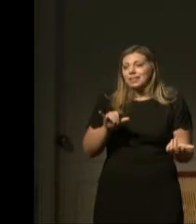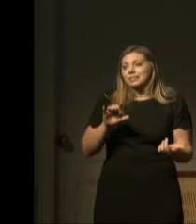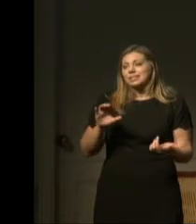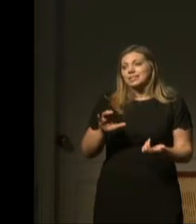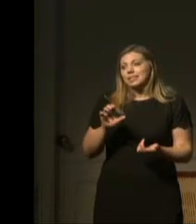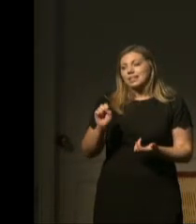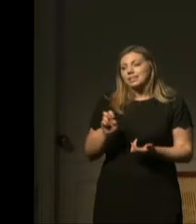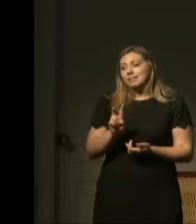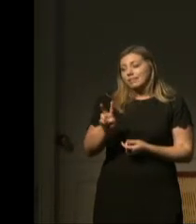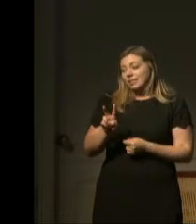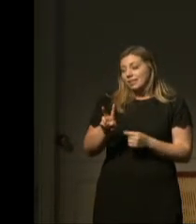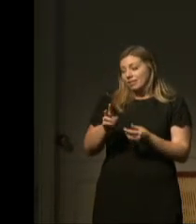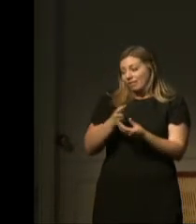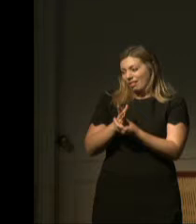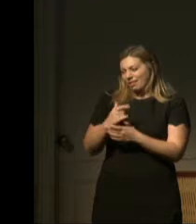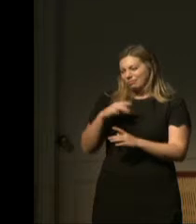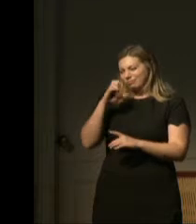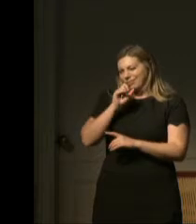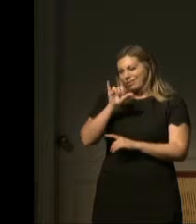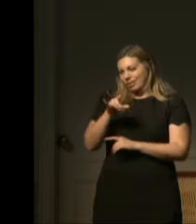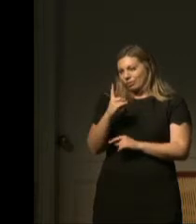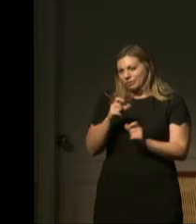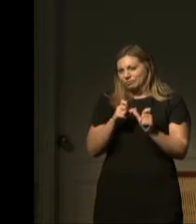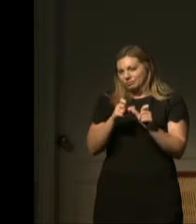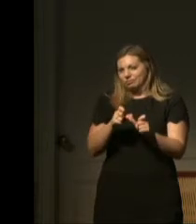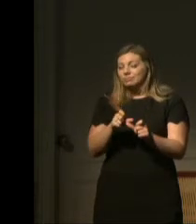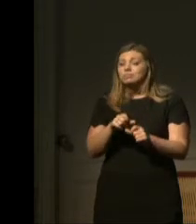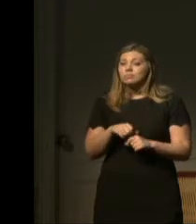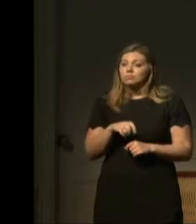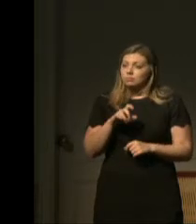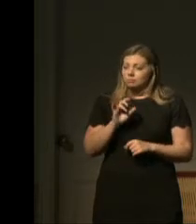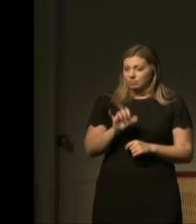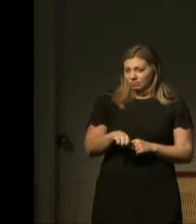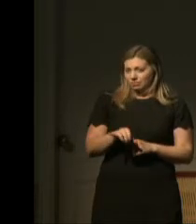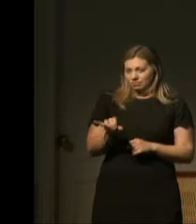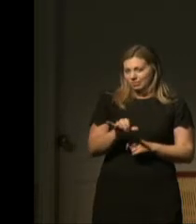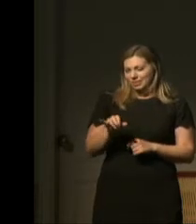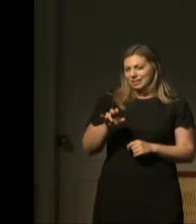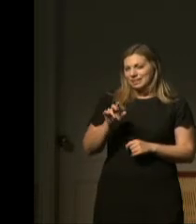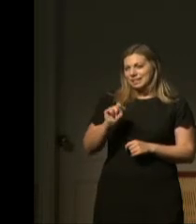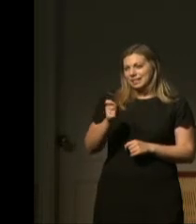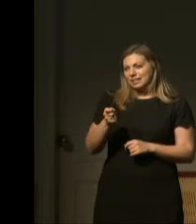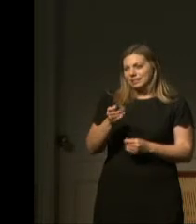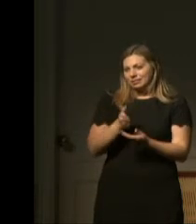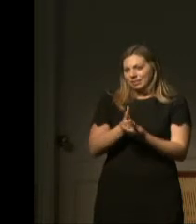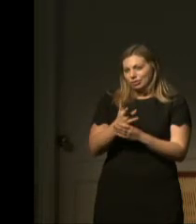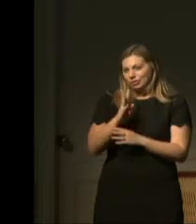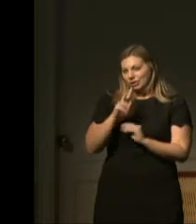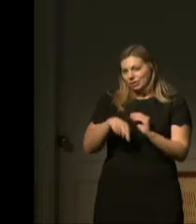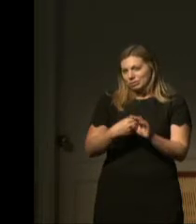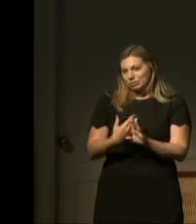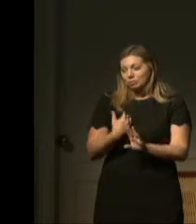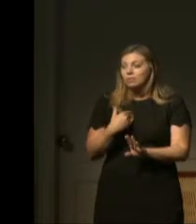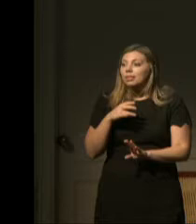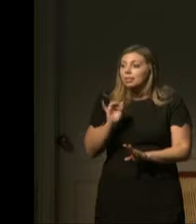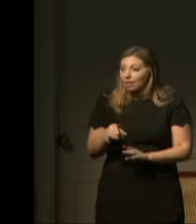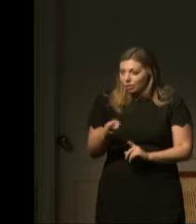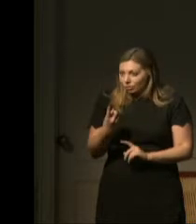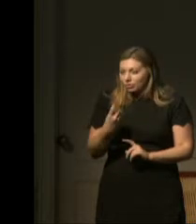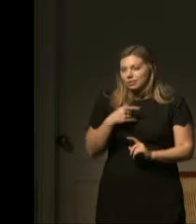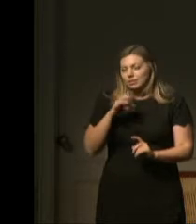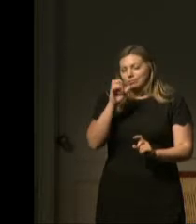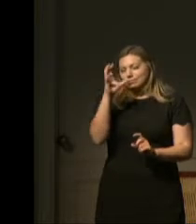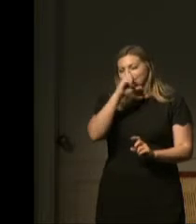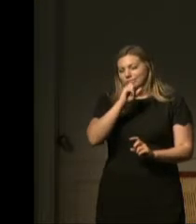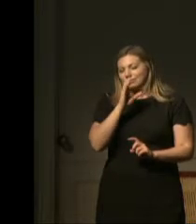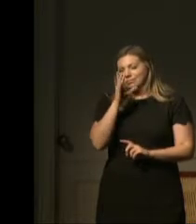one that I imagine will stay. It is the one, like the text file we talked about earlier, that is the one that I